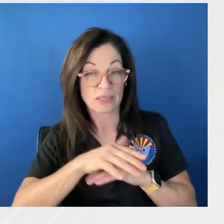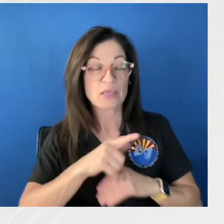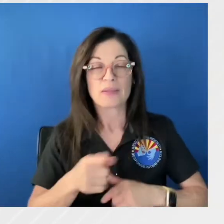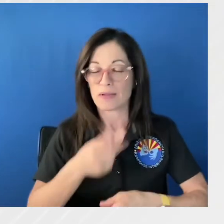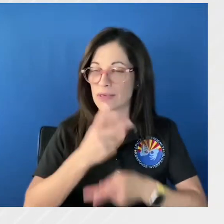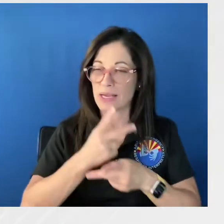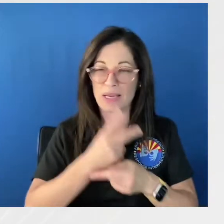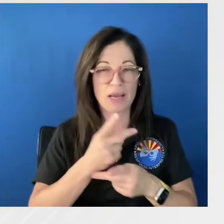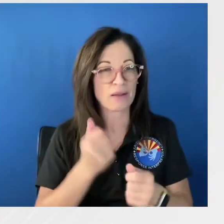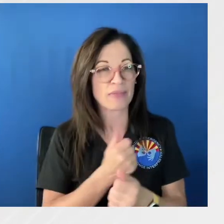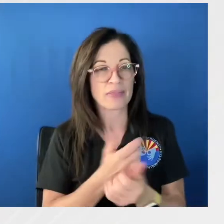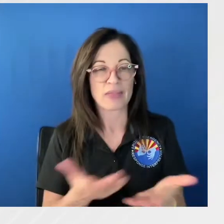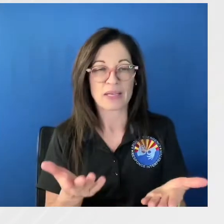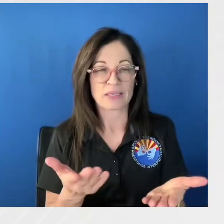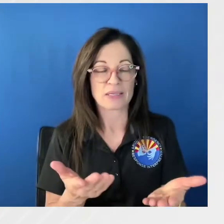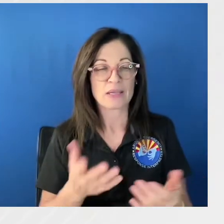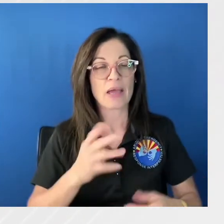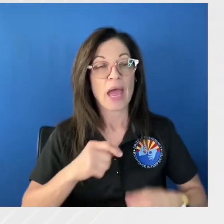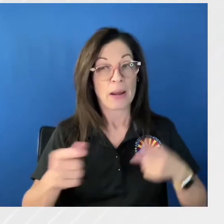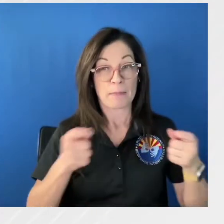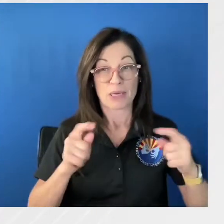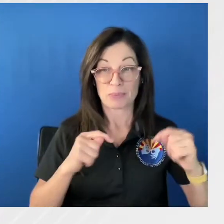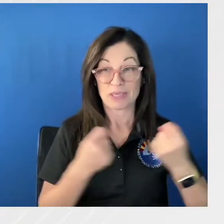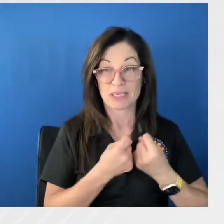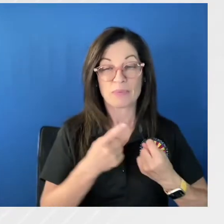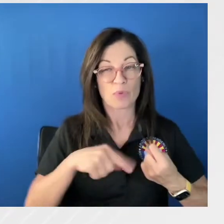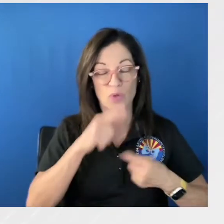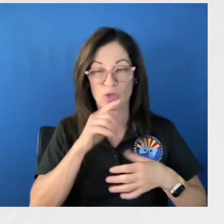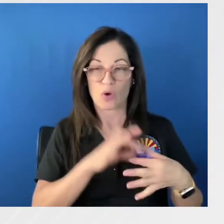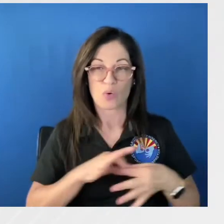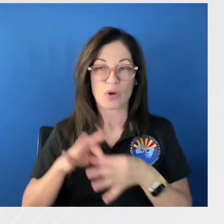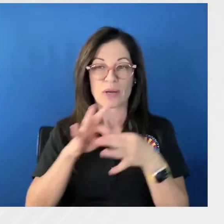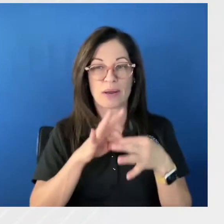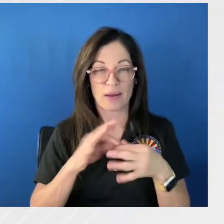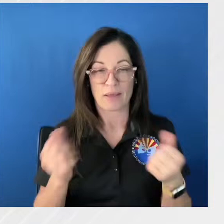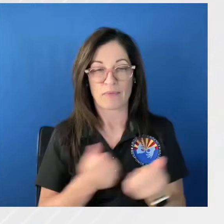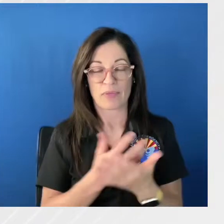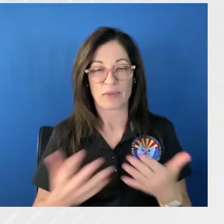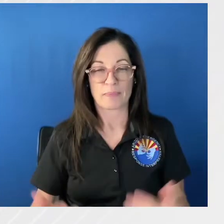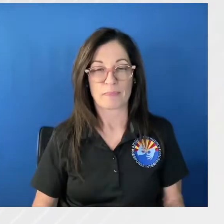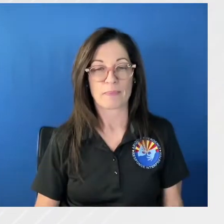everywhere, and those management teams are the ones that are coordinating all this.